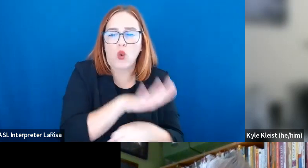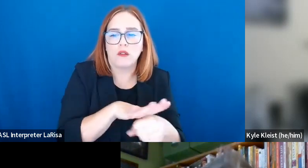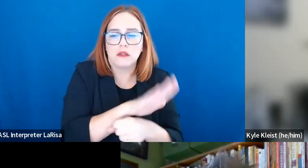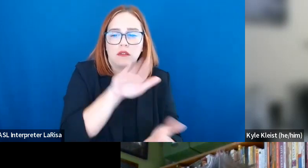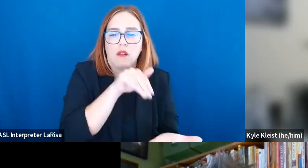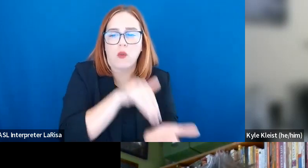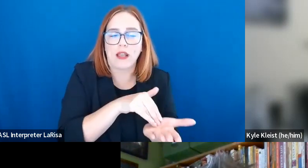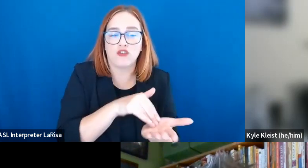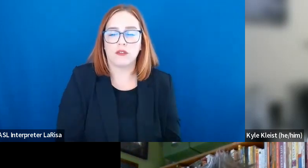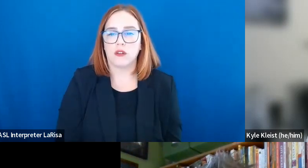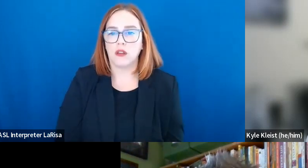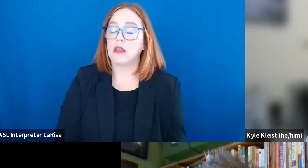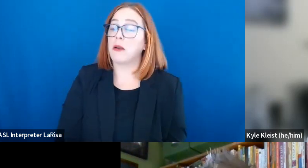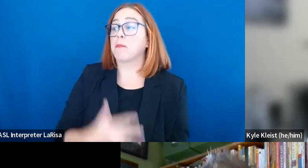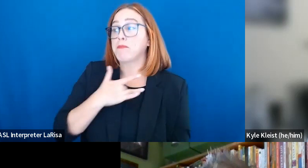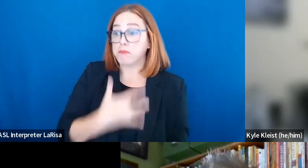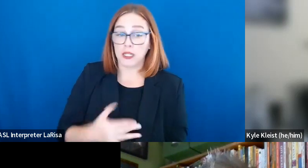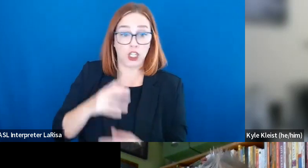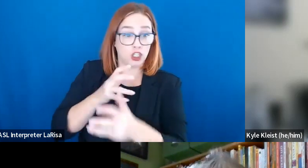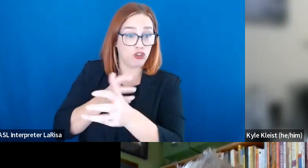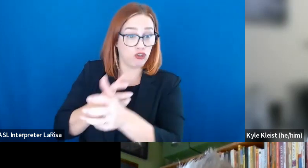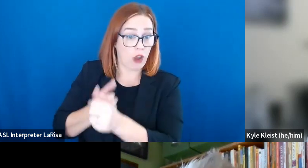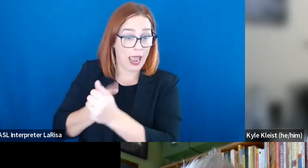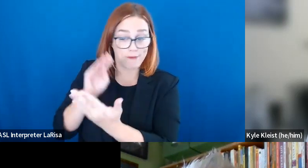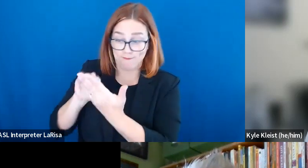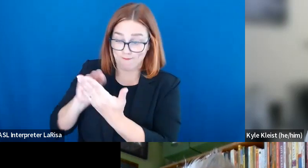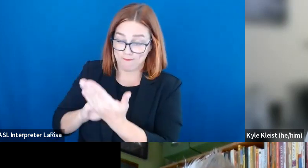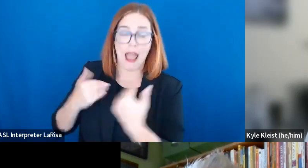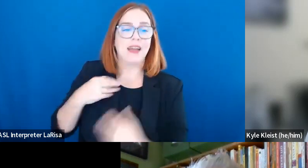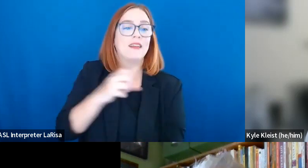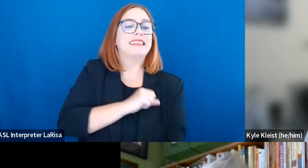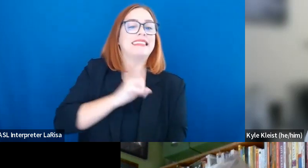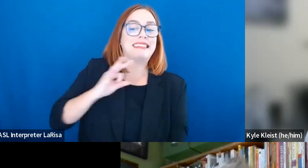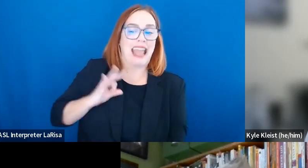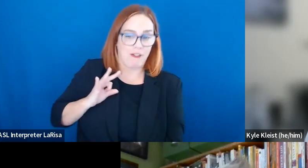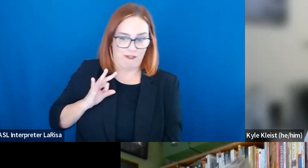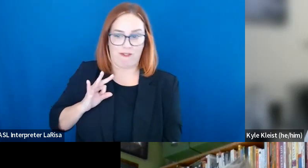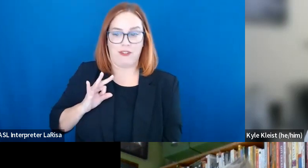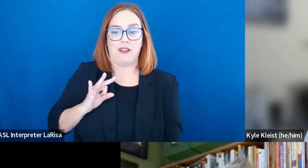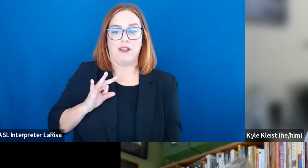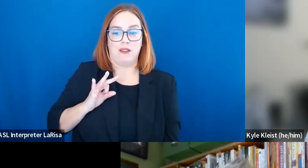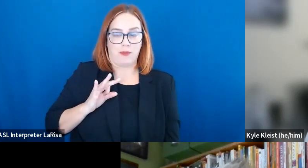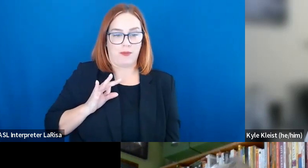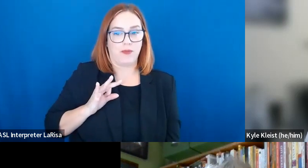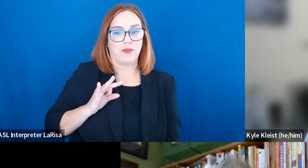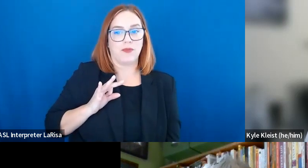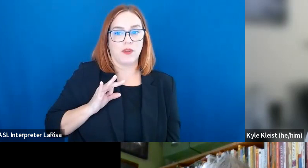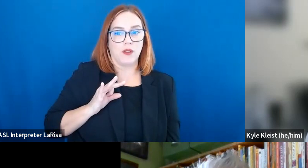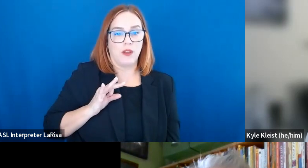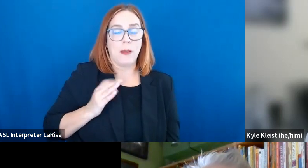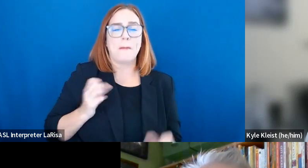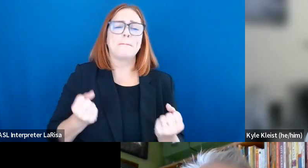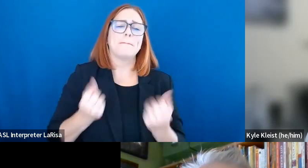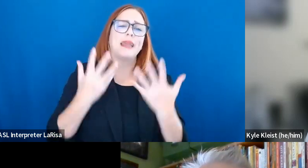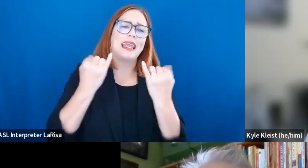how we generally track it right now is we do have staff as well that, I mean, in many independent living centers